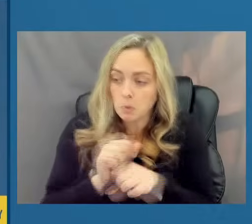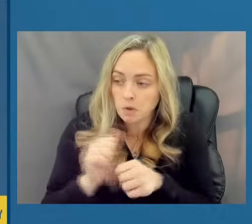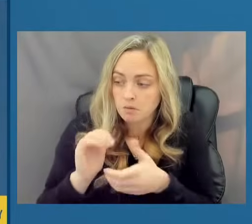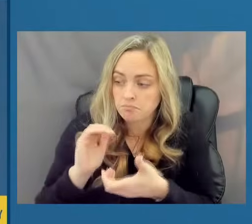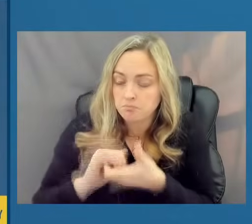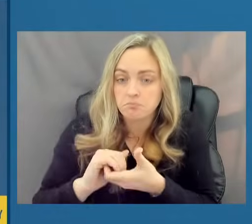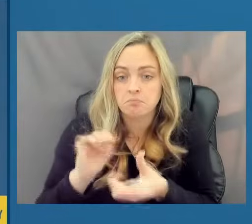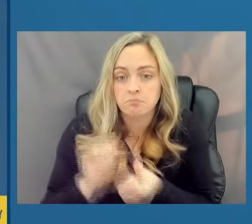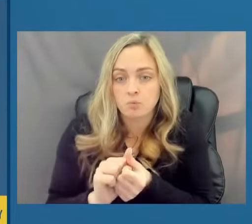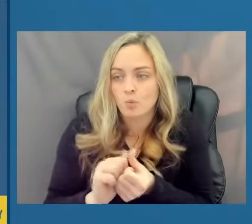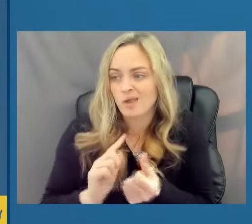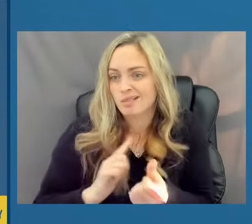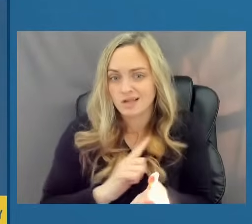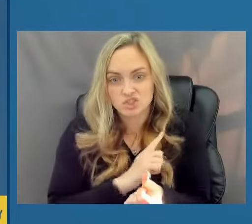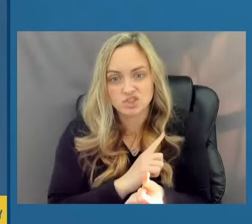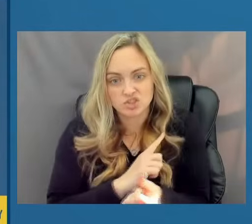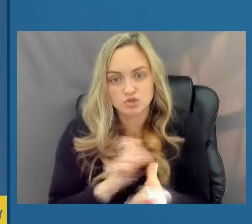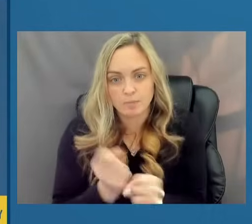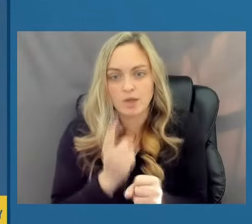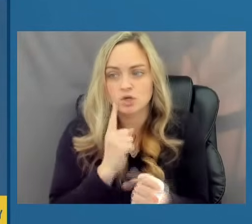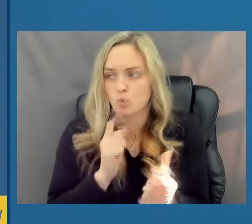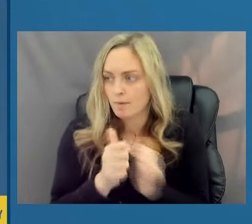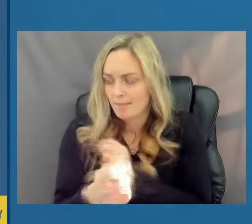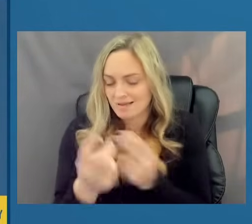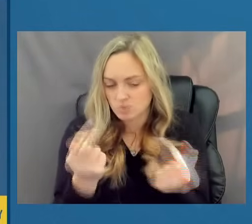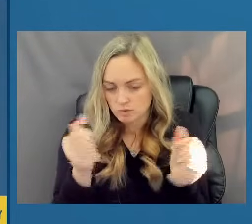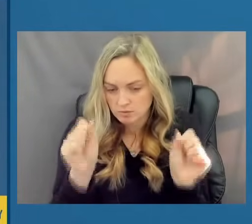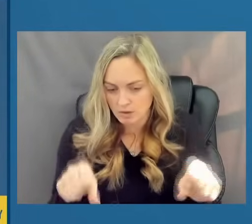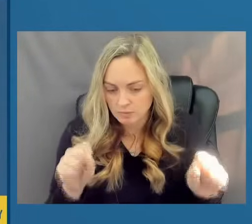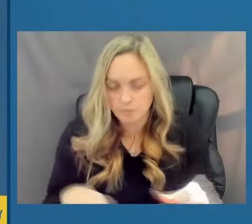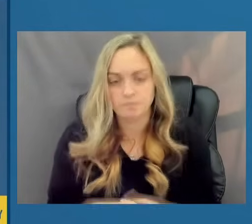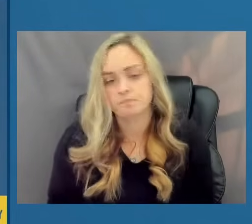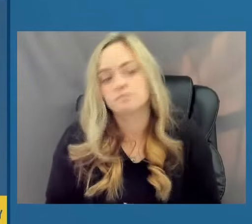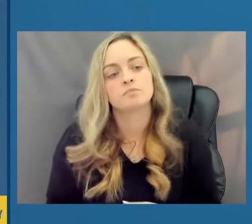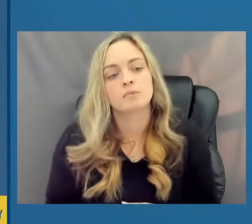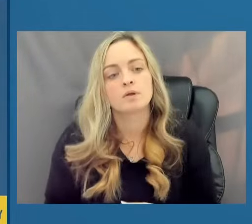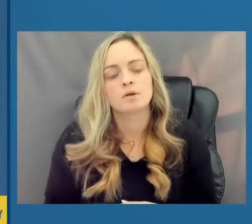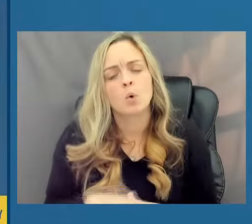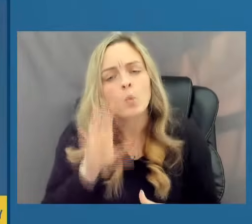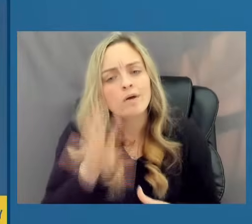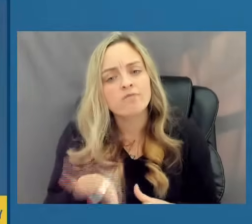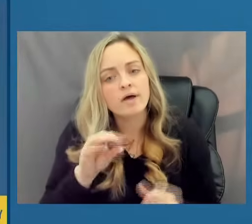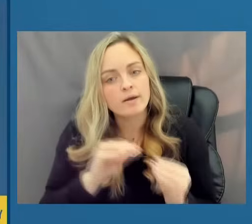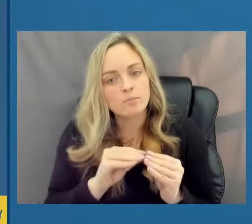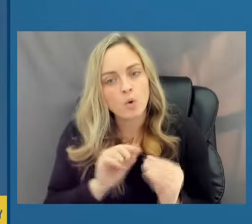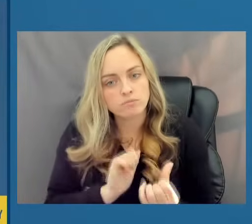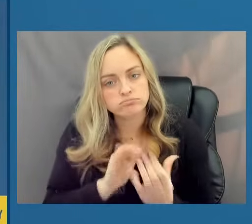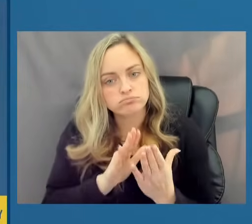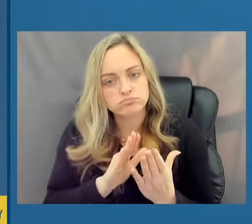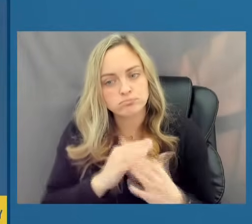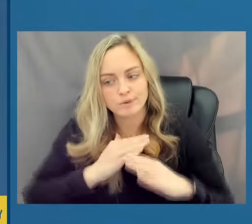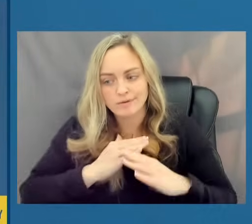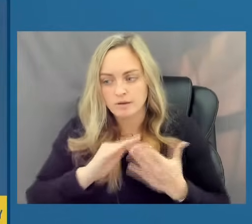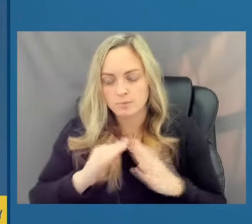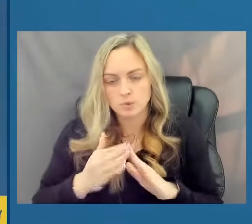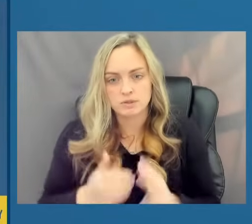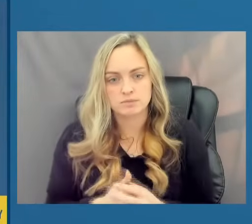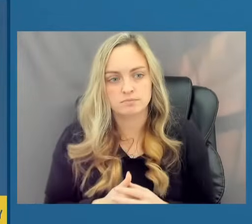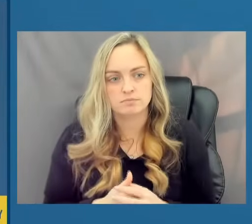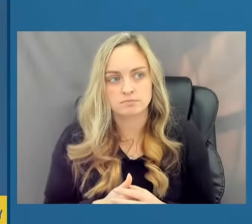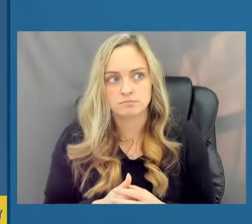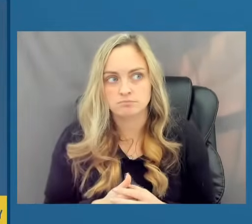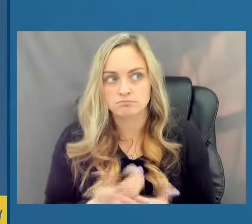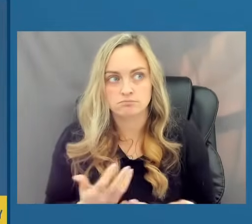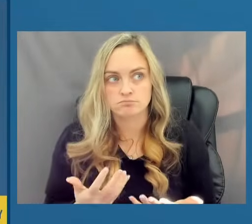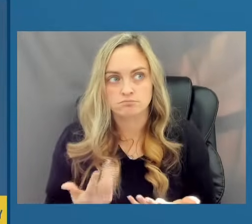in the legislature to get this passed as quickly as possible. So we'll find more ways to protect our communities, because